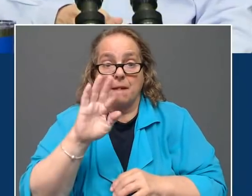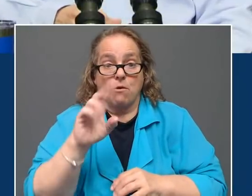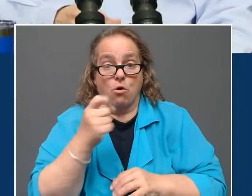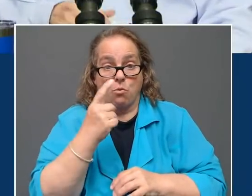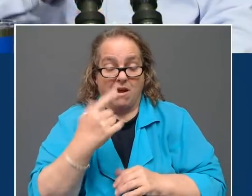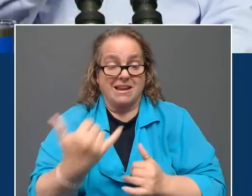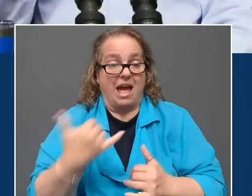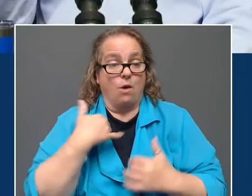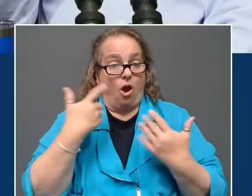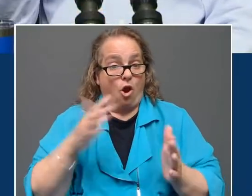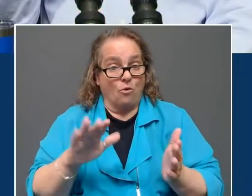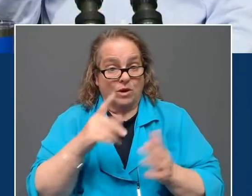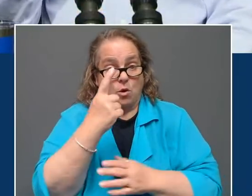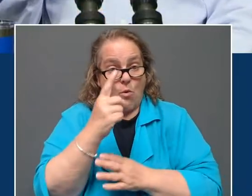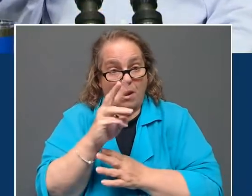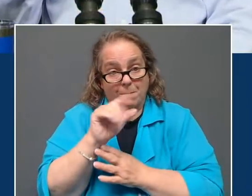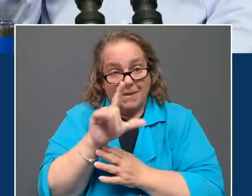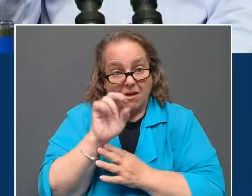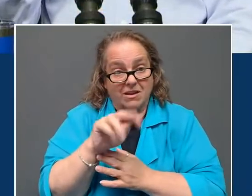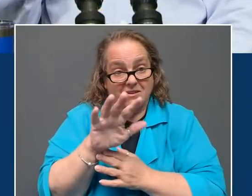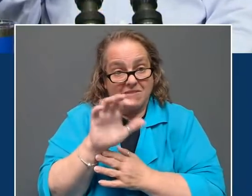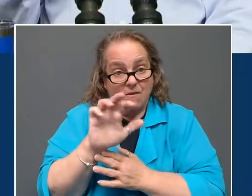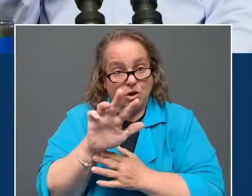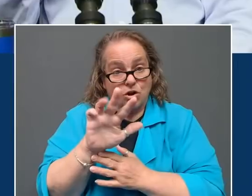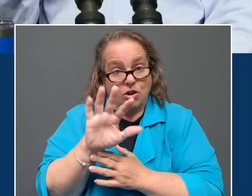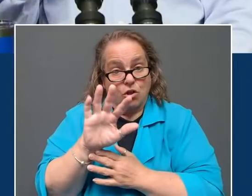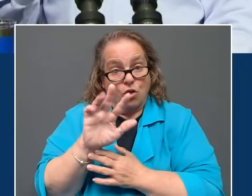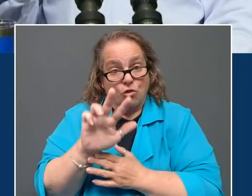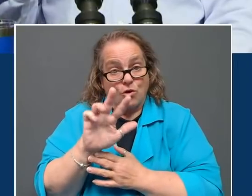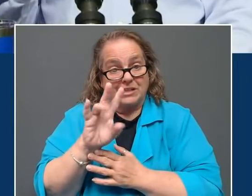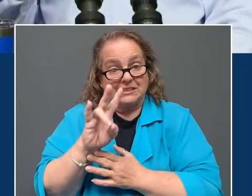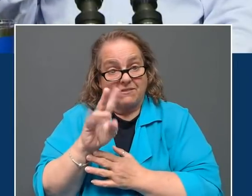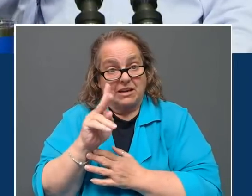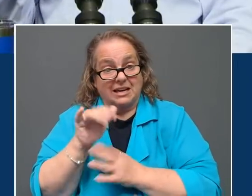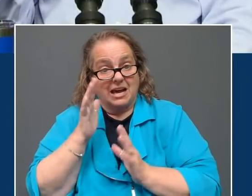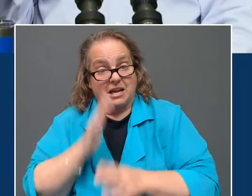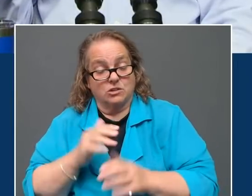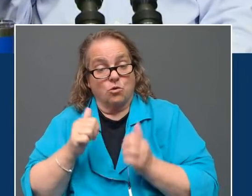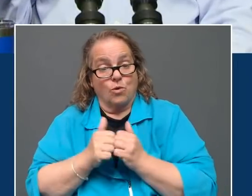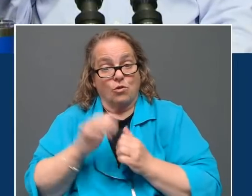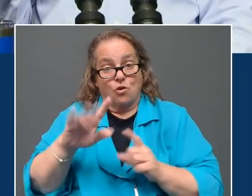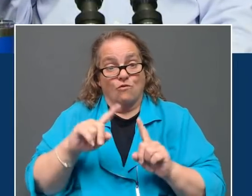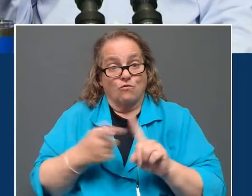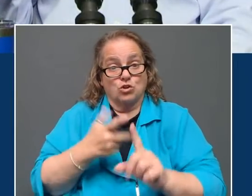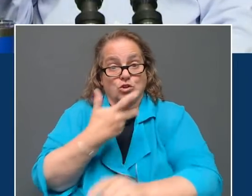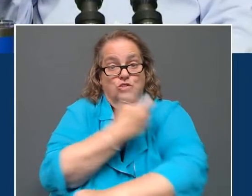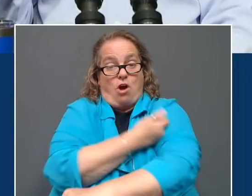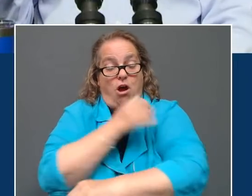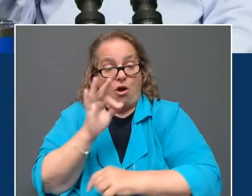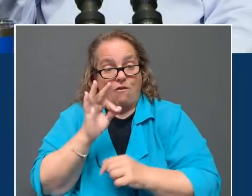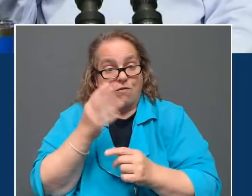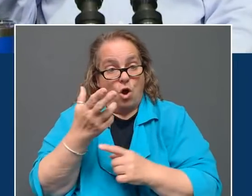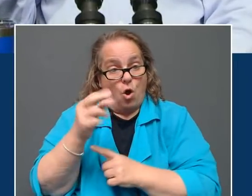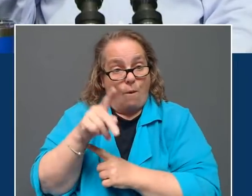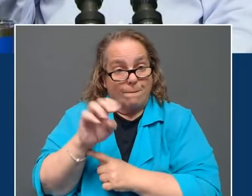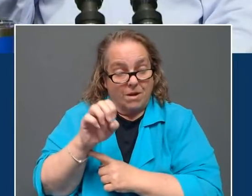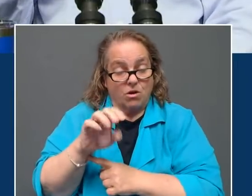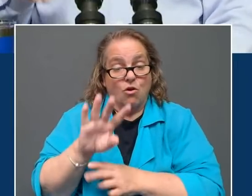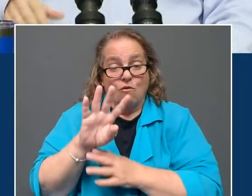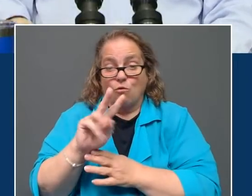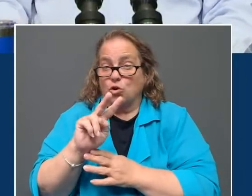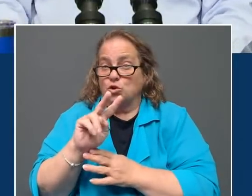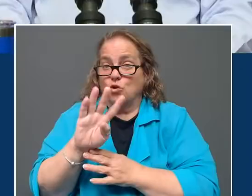1,438,557 Kentuckians with at least their first shot of hope. That puts us up